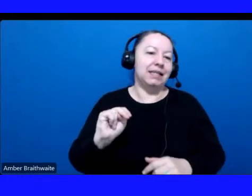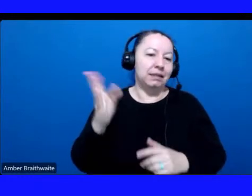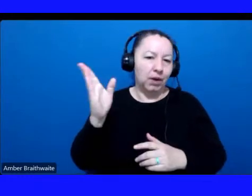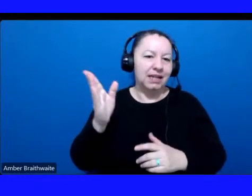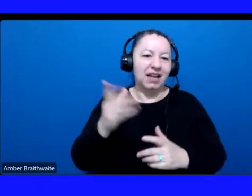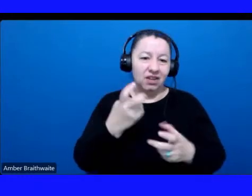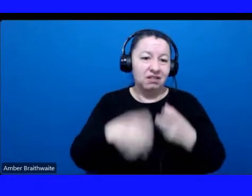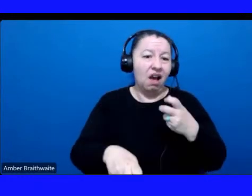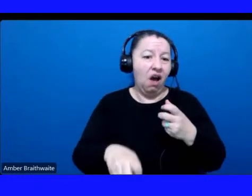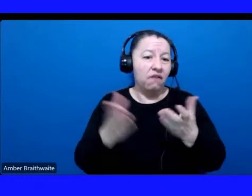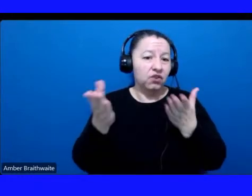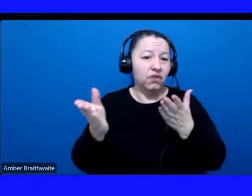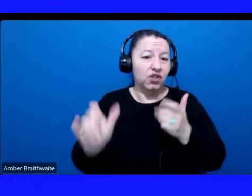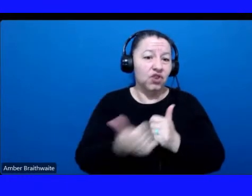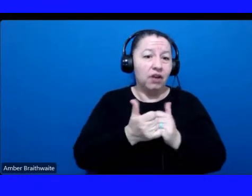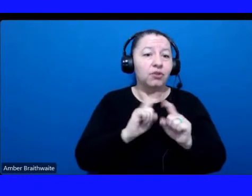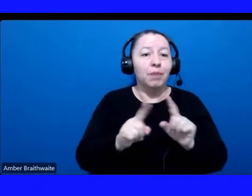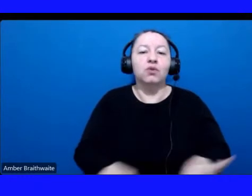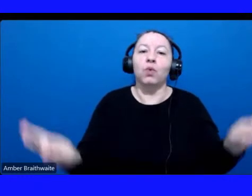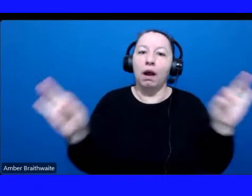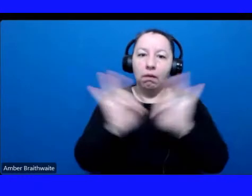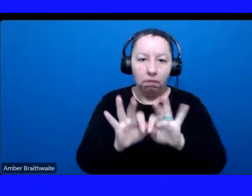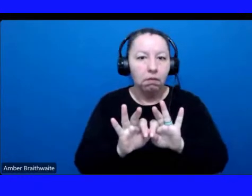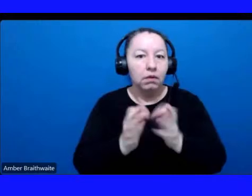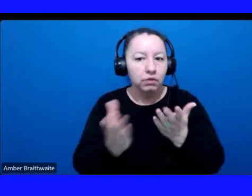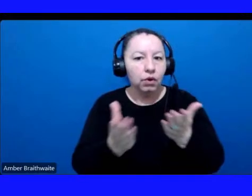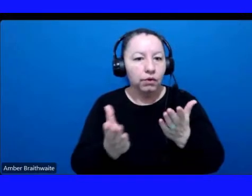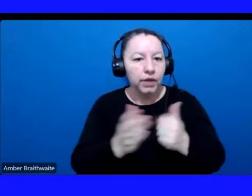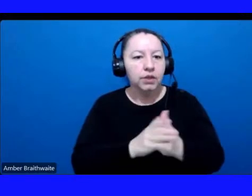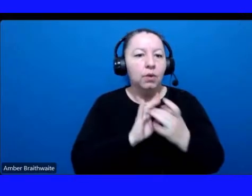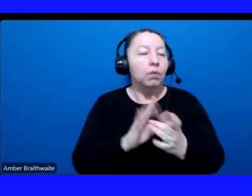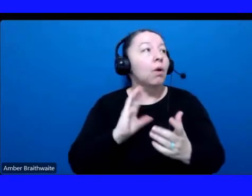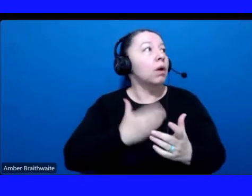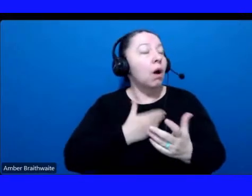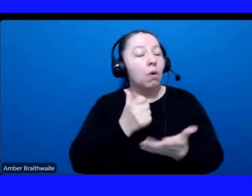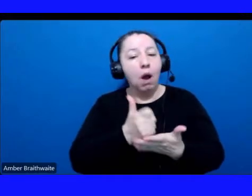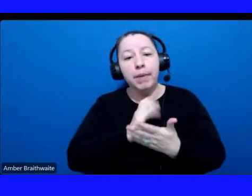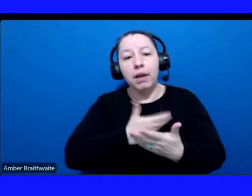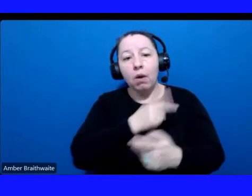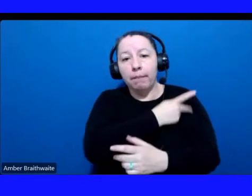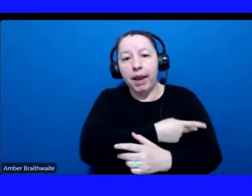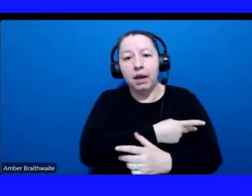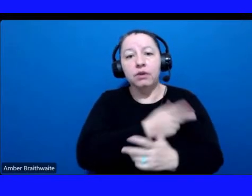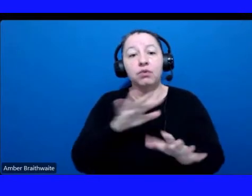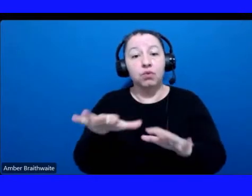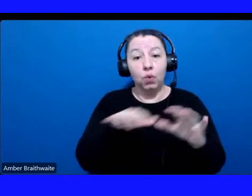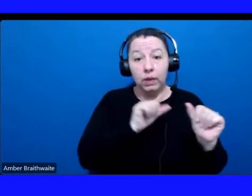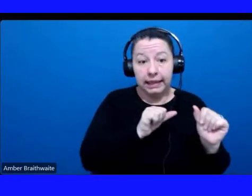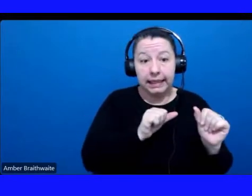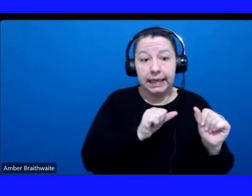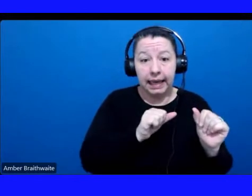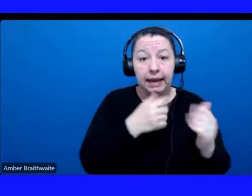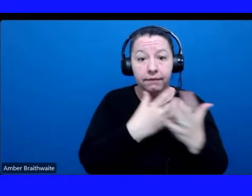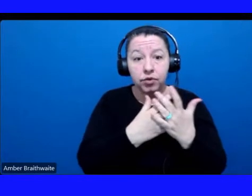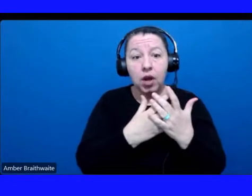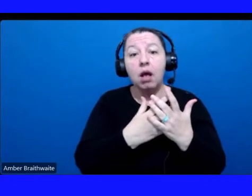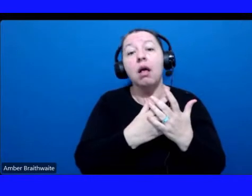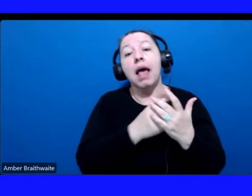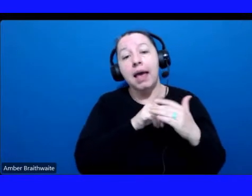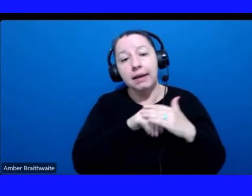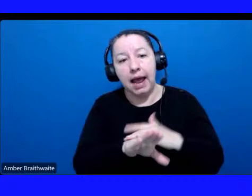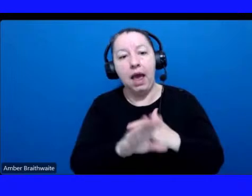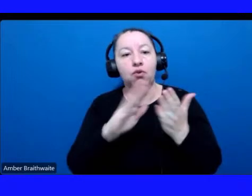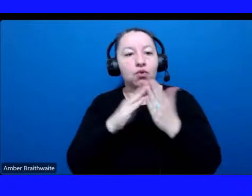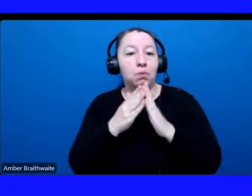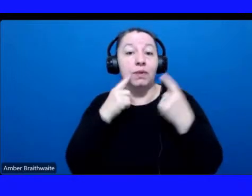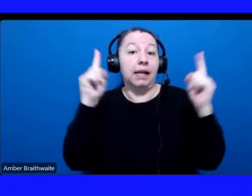that as you mentioned, due to the population falling, the numbers served actually were falling.